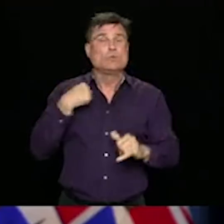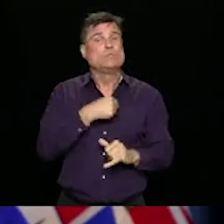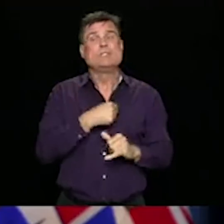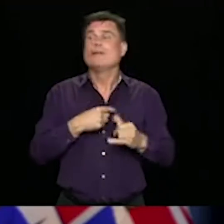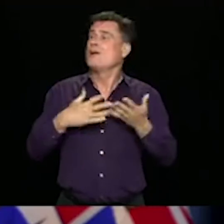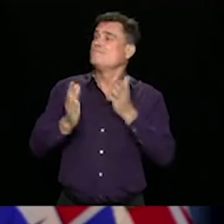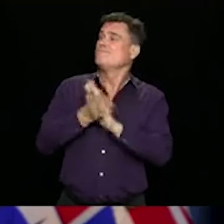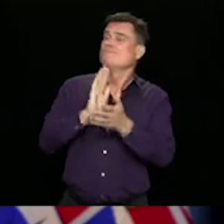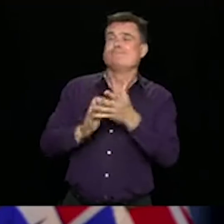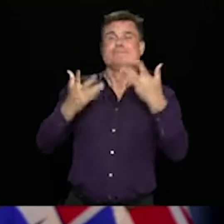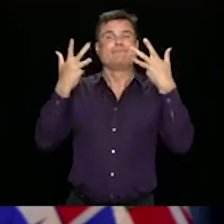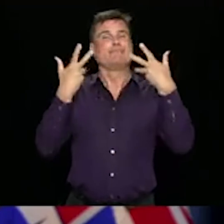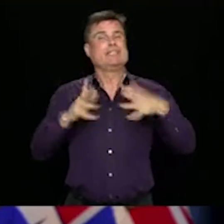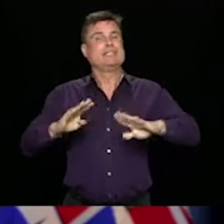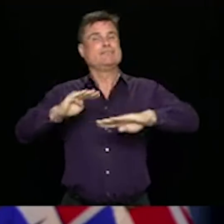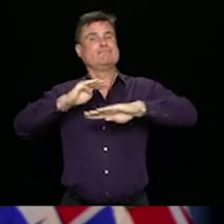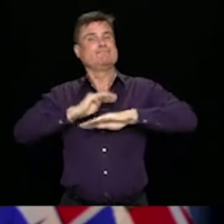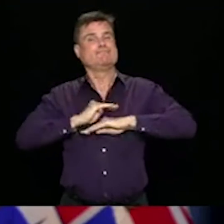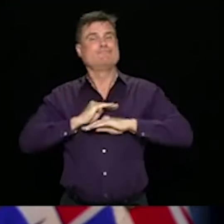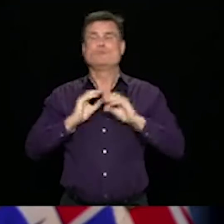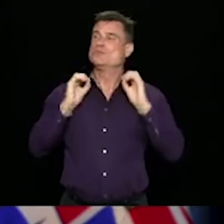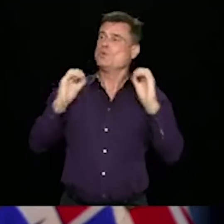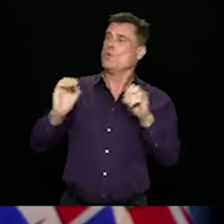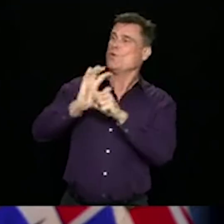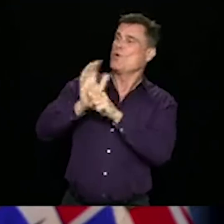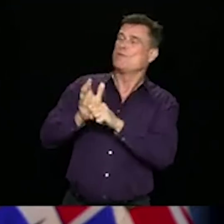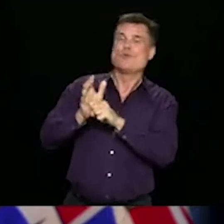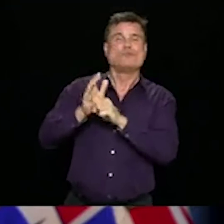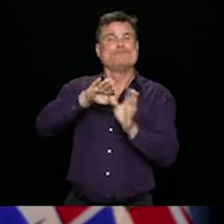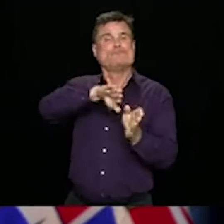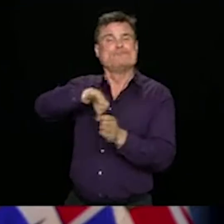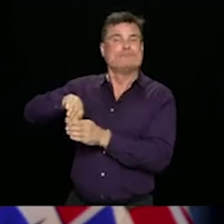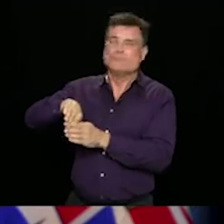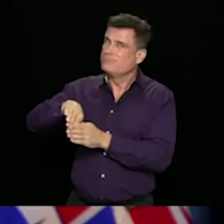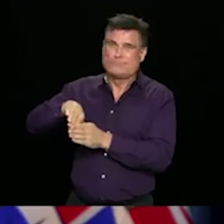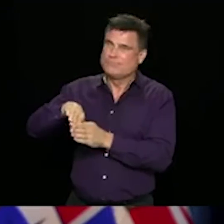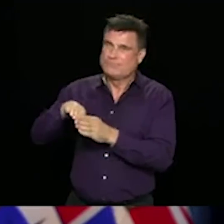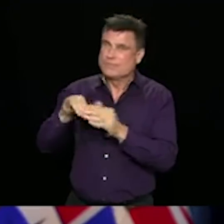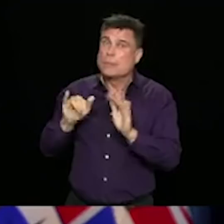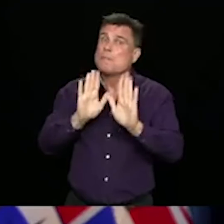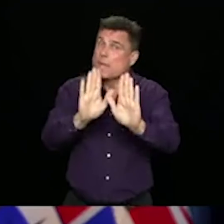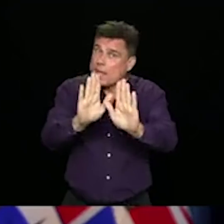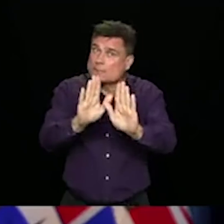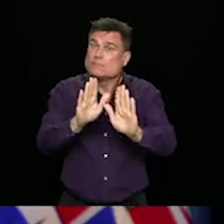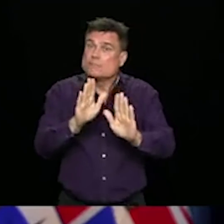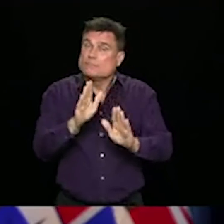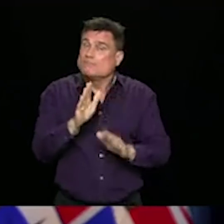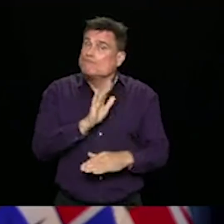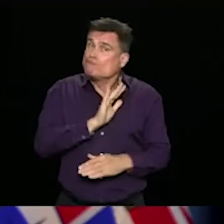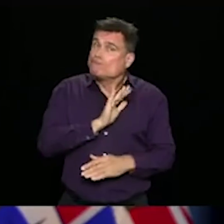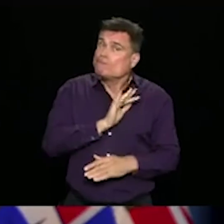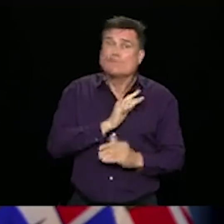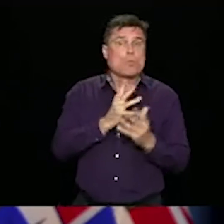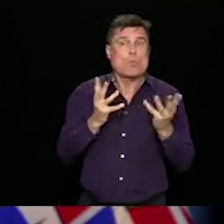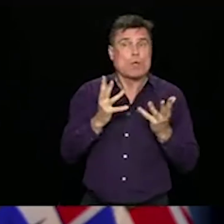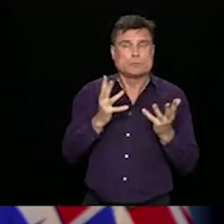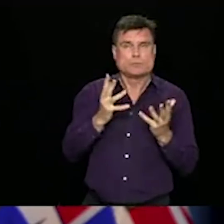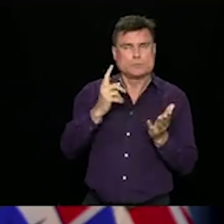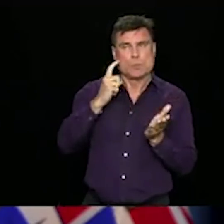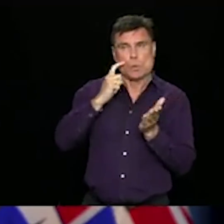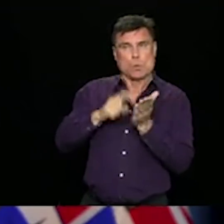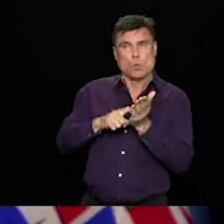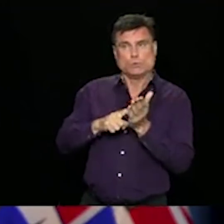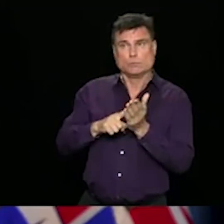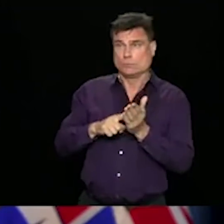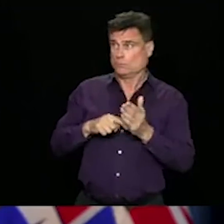not completely out of the woods yet. On another positive note, though, we've had no new healthcare outbreaks, and one has